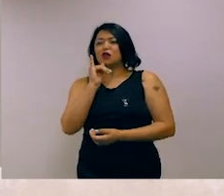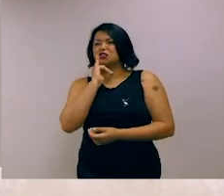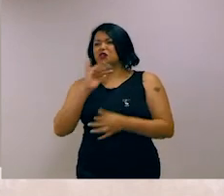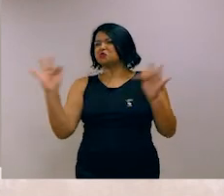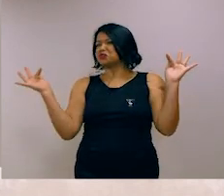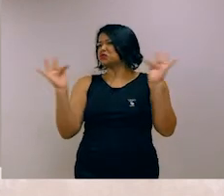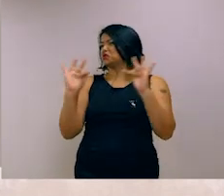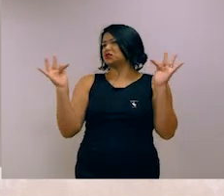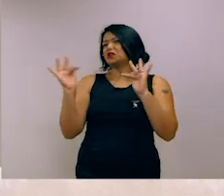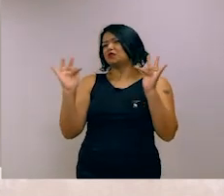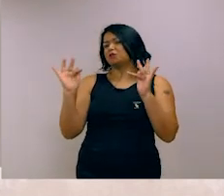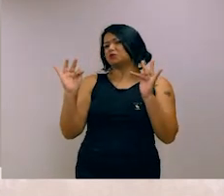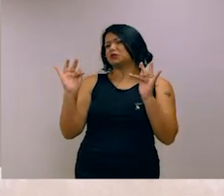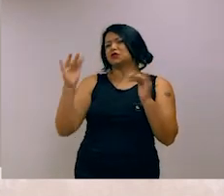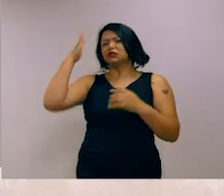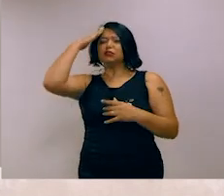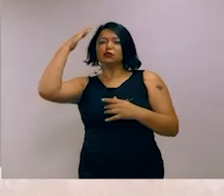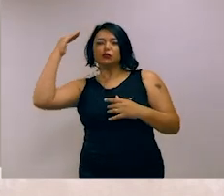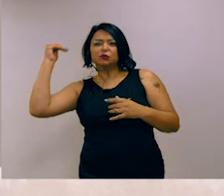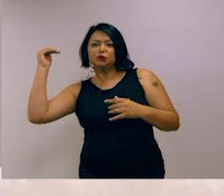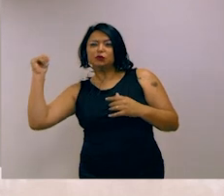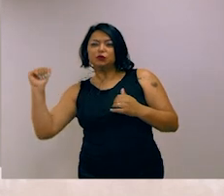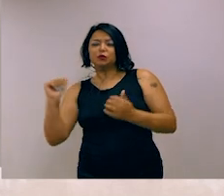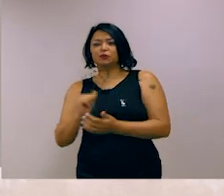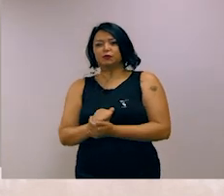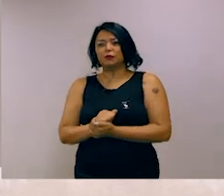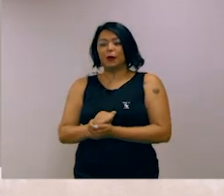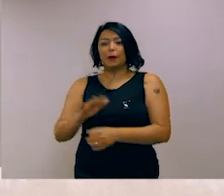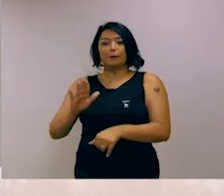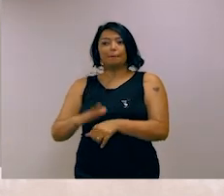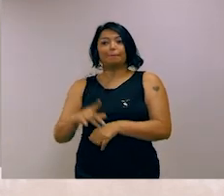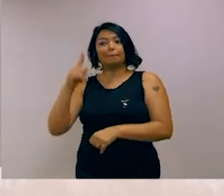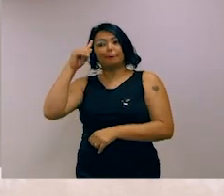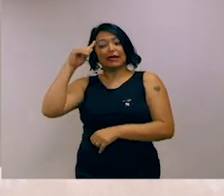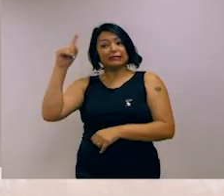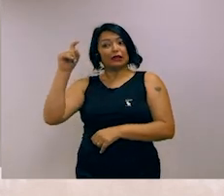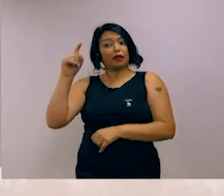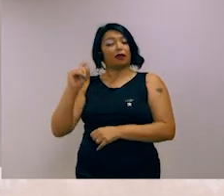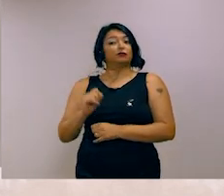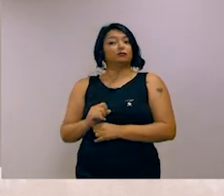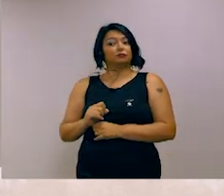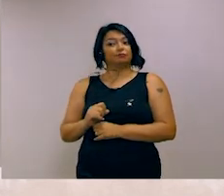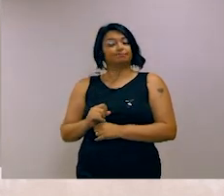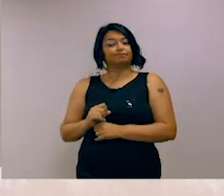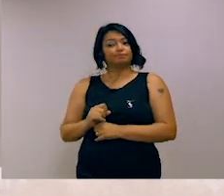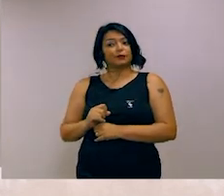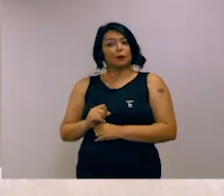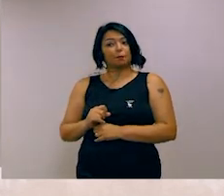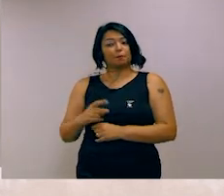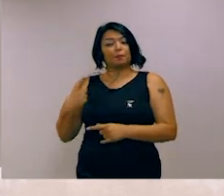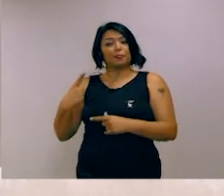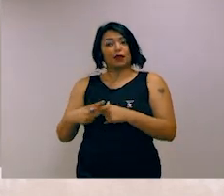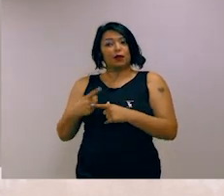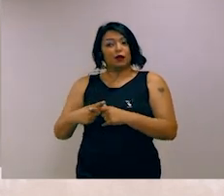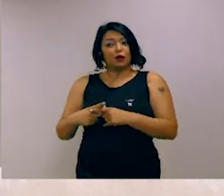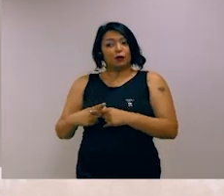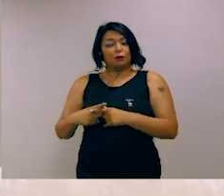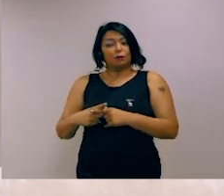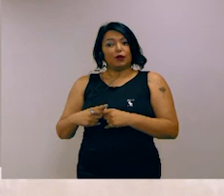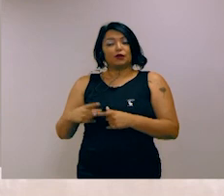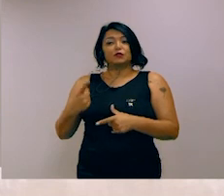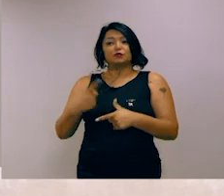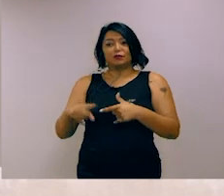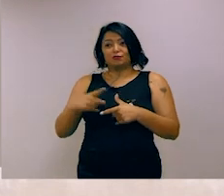the general ideas hold in more complicated cases, which is finding predictors in existing